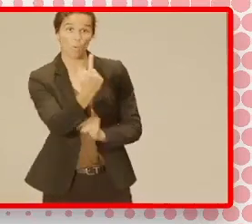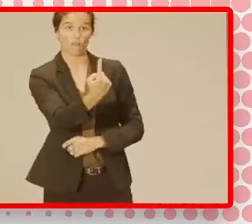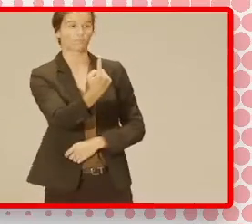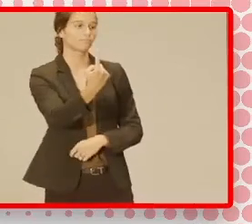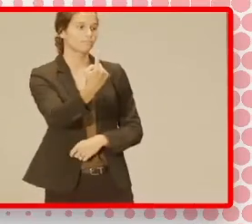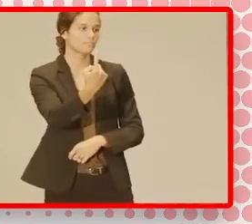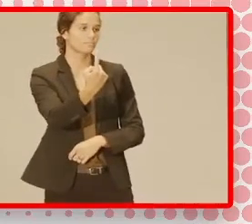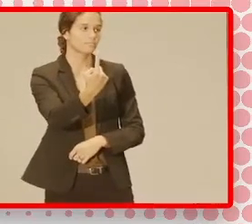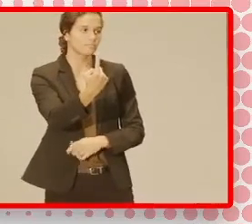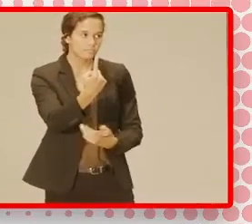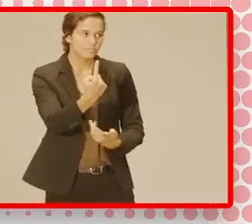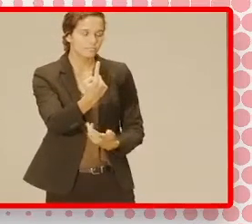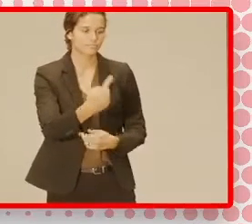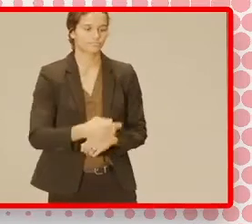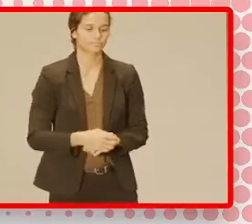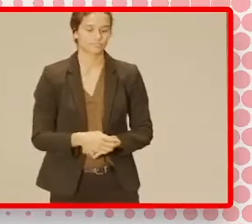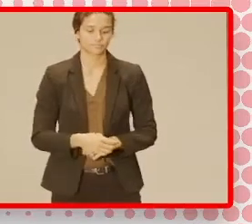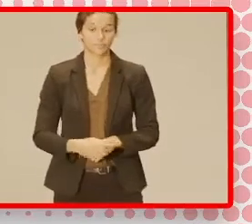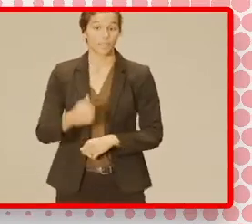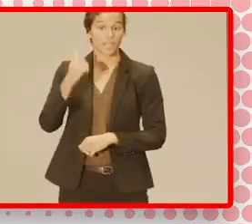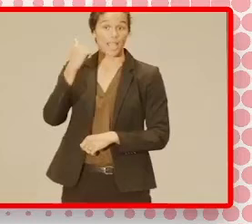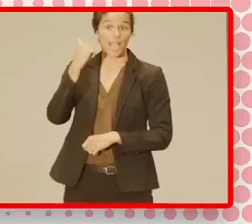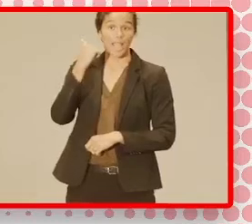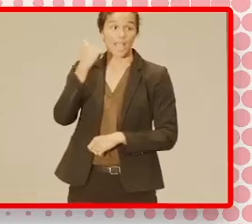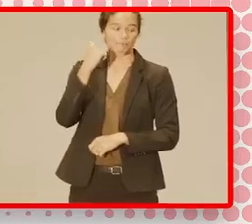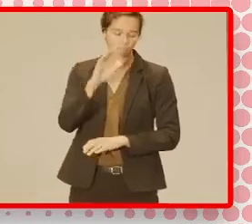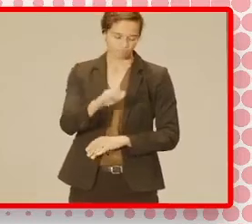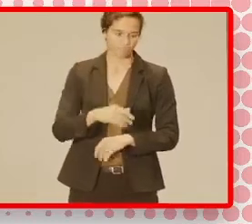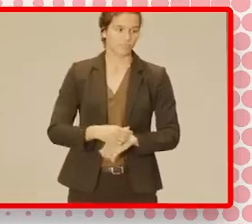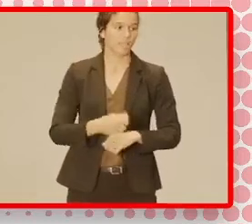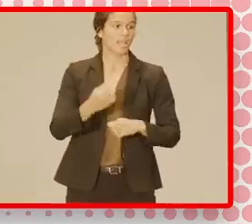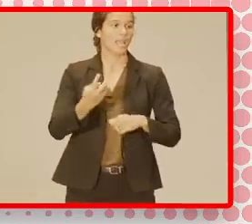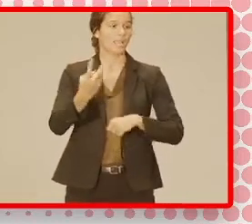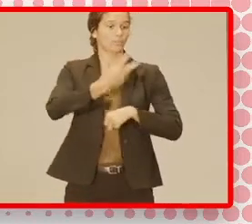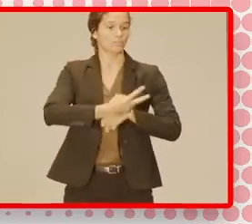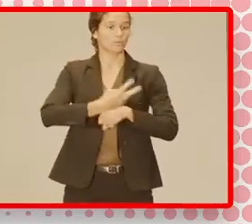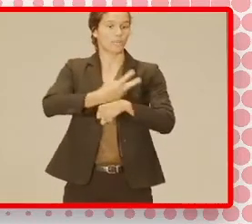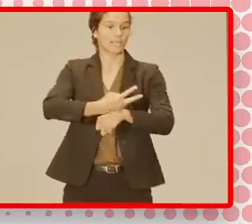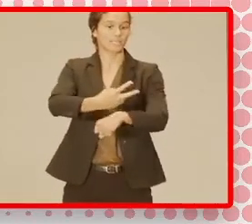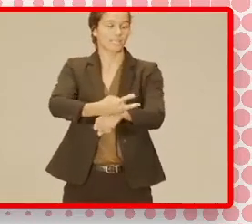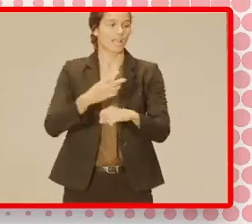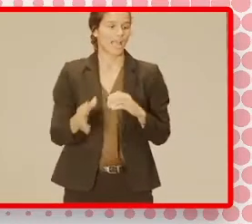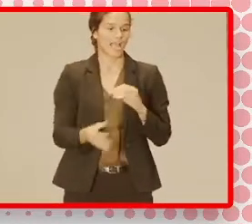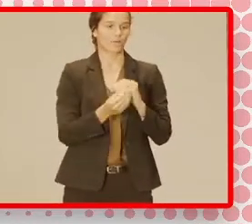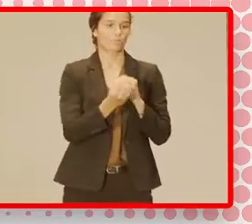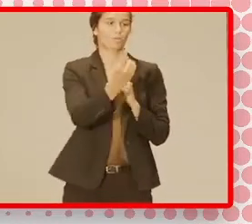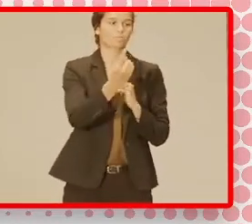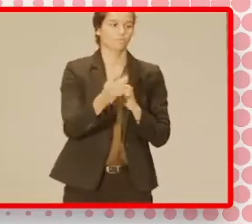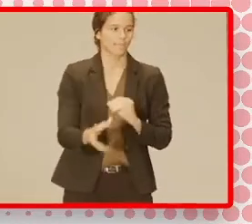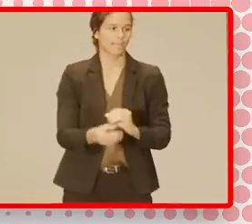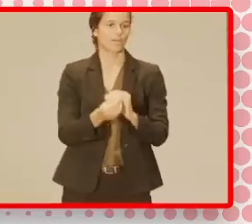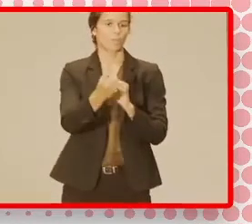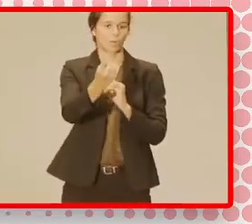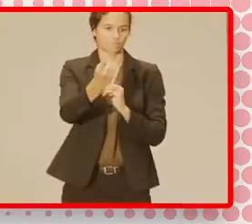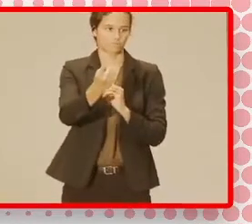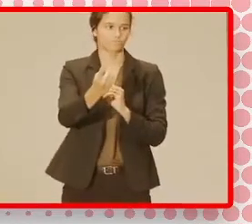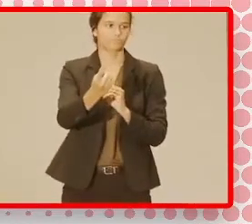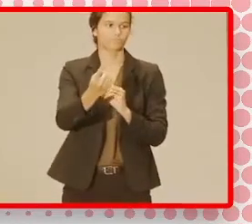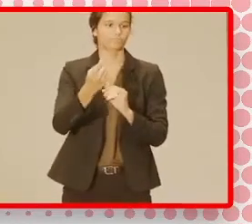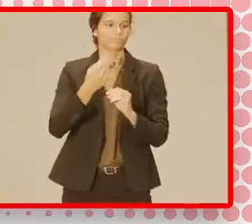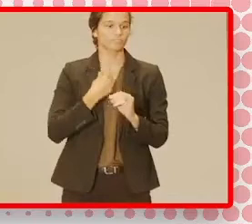I added 1 every 2 days. But I made 4 us up to